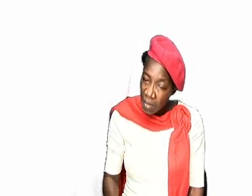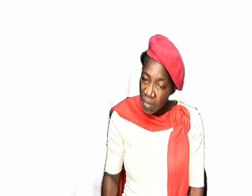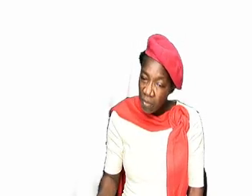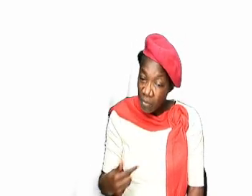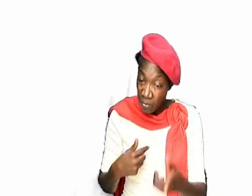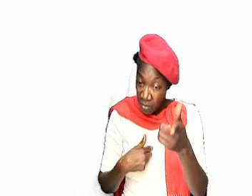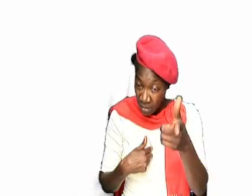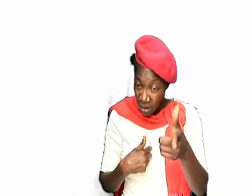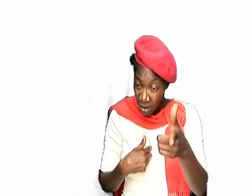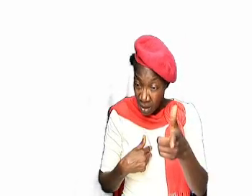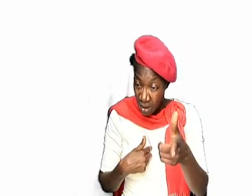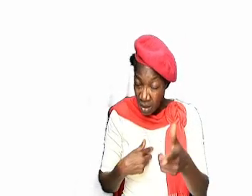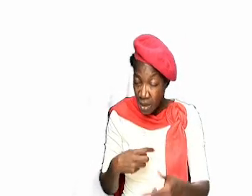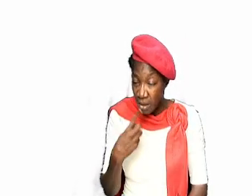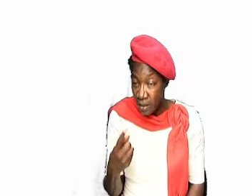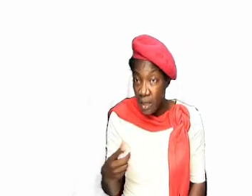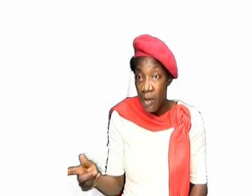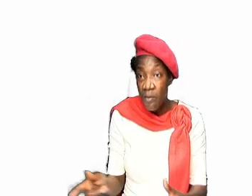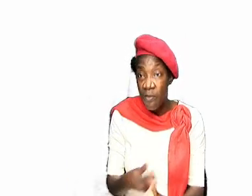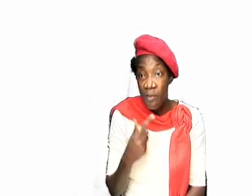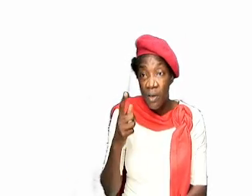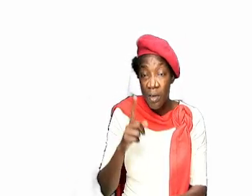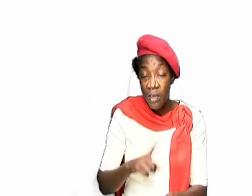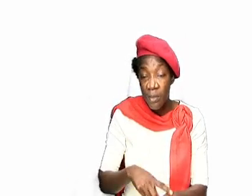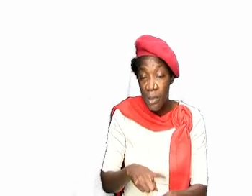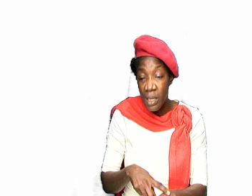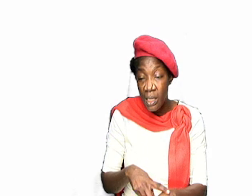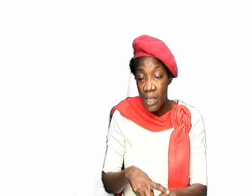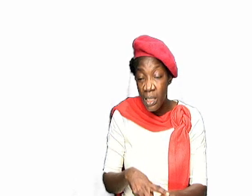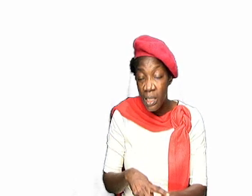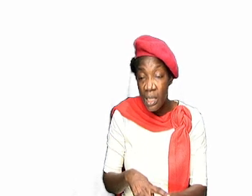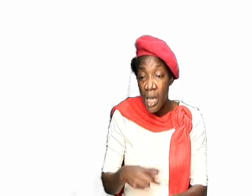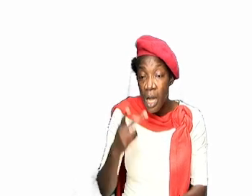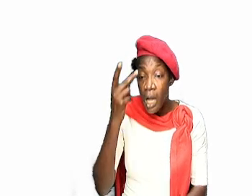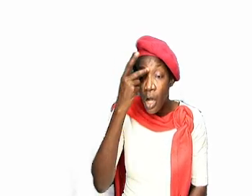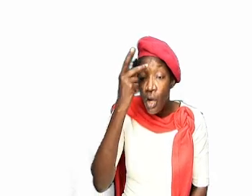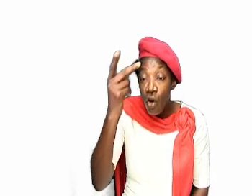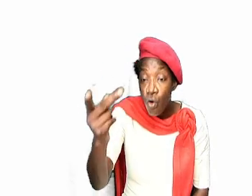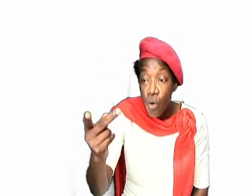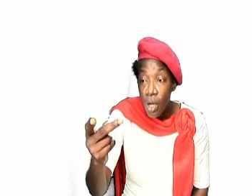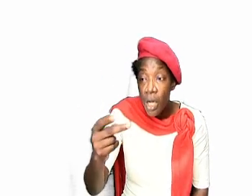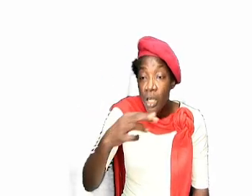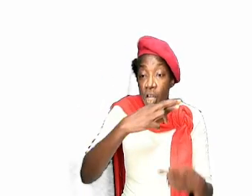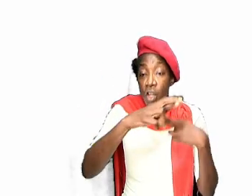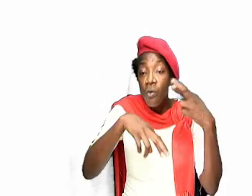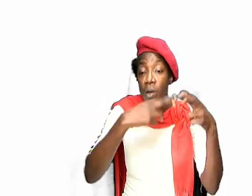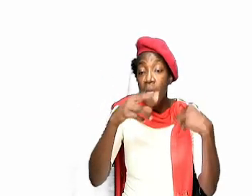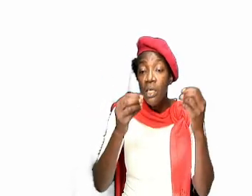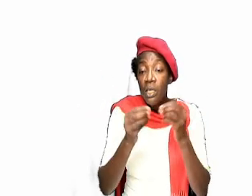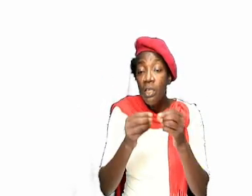the first place to start at is to look at your relationship with the Lord.